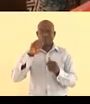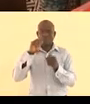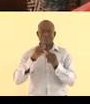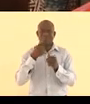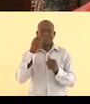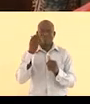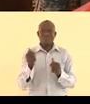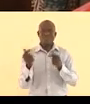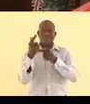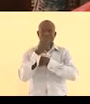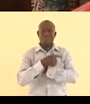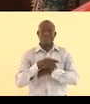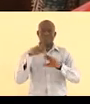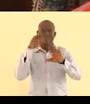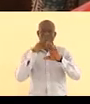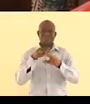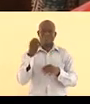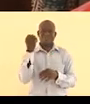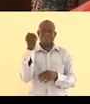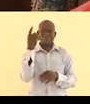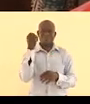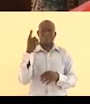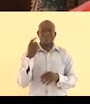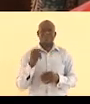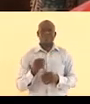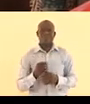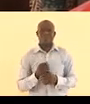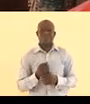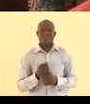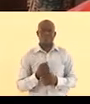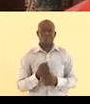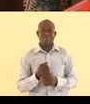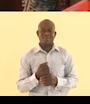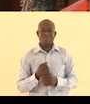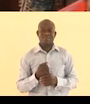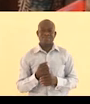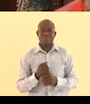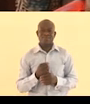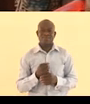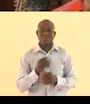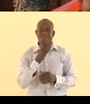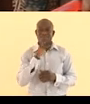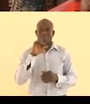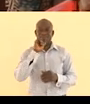o'clock. One meal in 24 hours. They are not fasting. That's the normal.